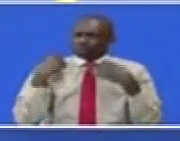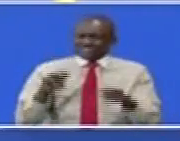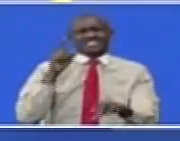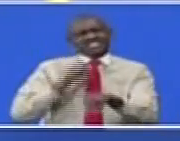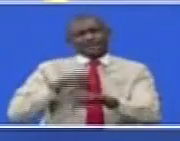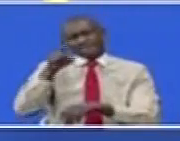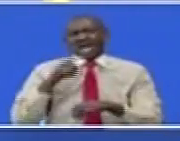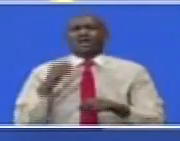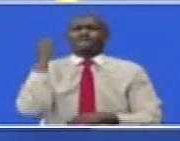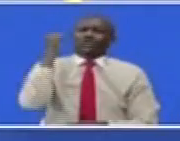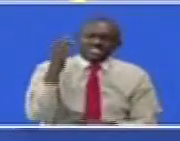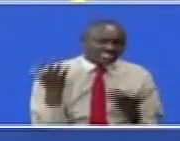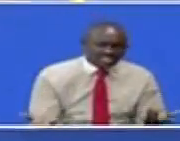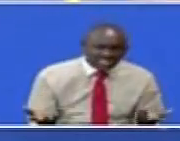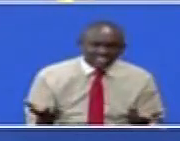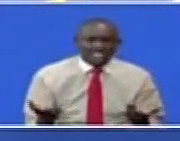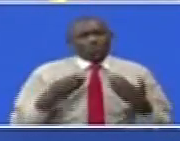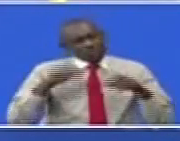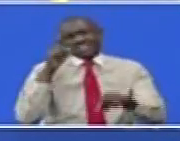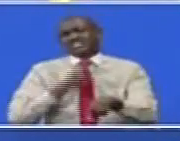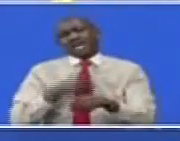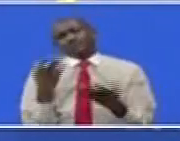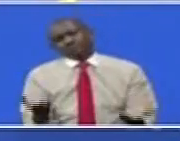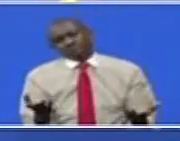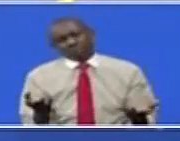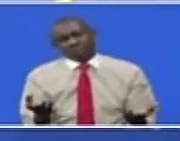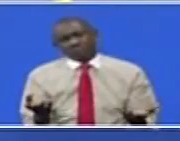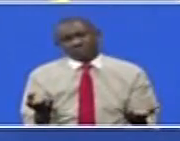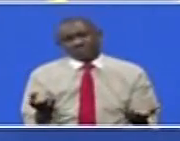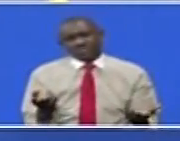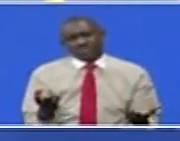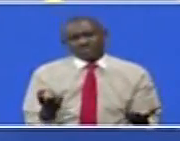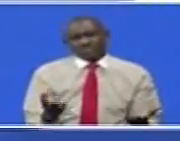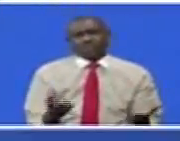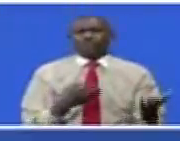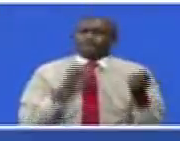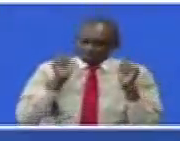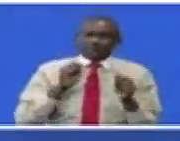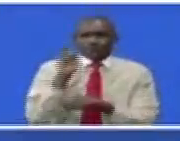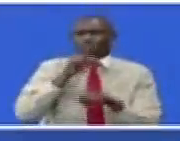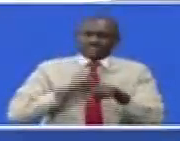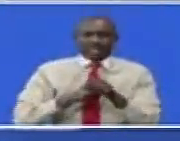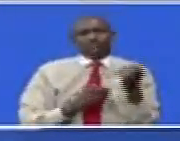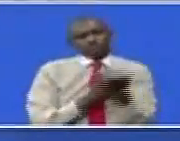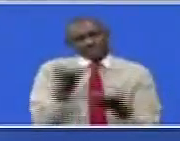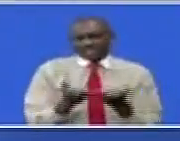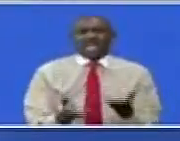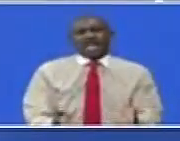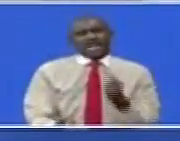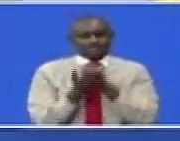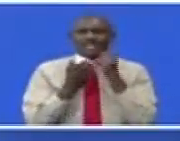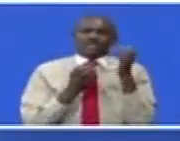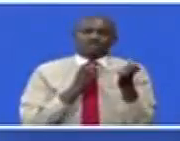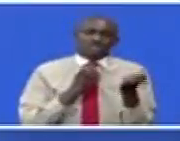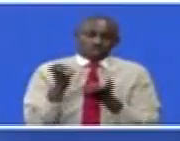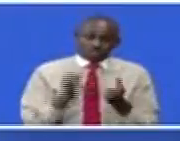na mambo ya siasa, wametumia hiyo muda mingi kuinua uchumi wetu. Sentiments that most agree